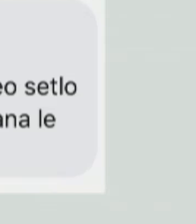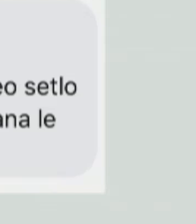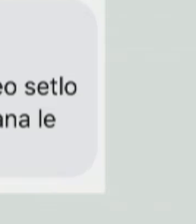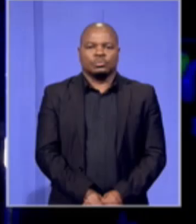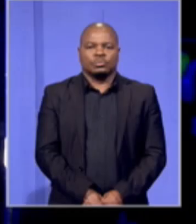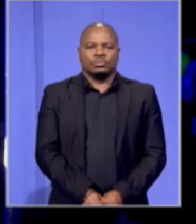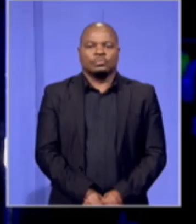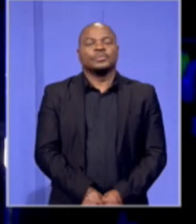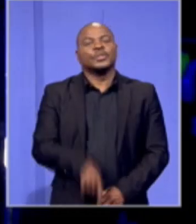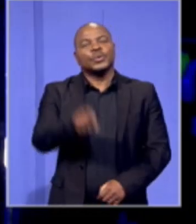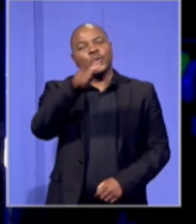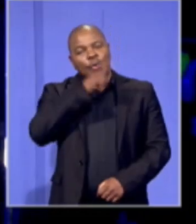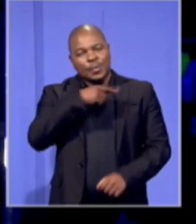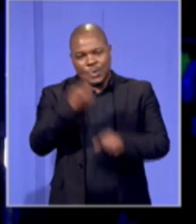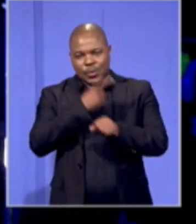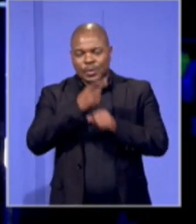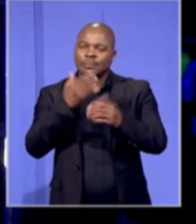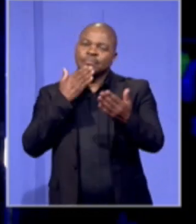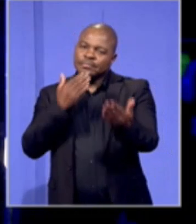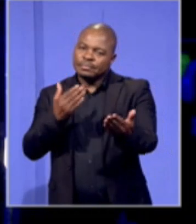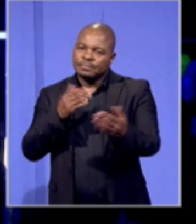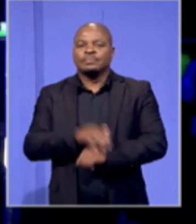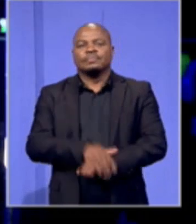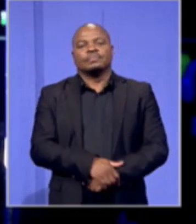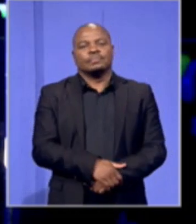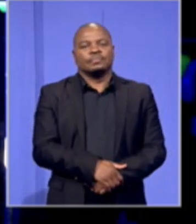Moirele boela maikutlo a hao ka mehlahle.